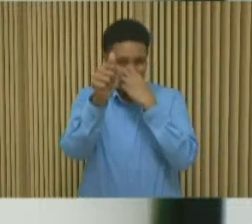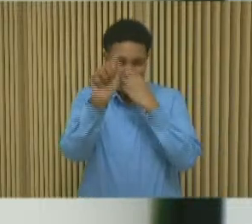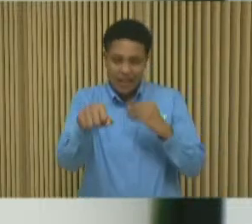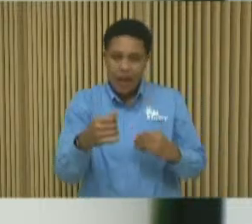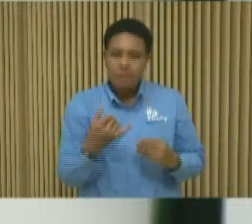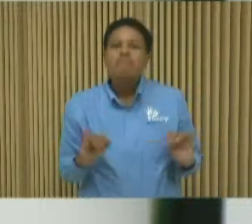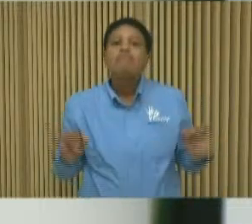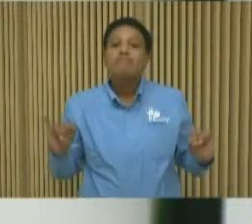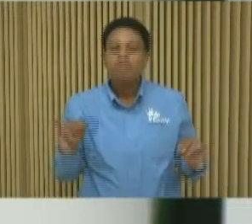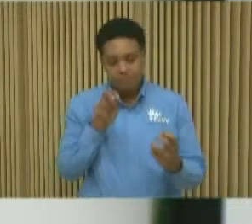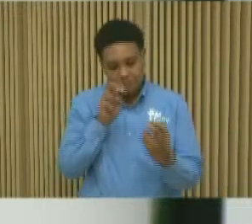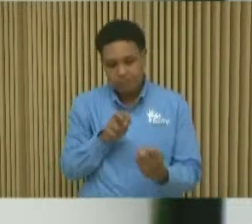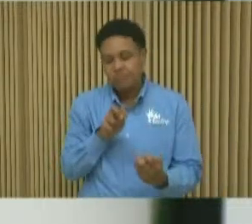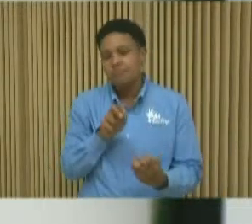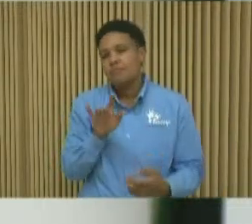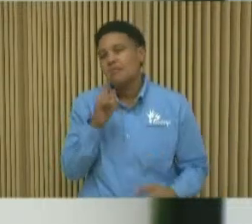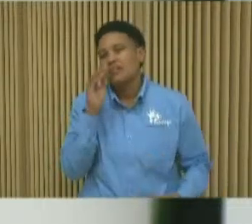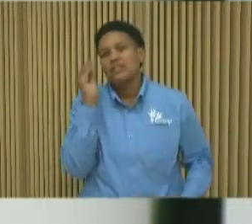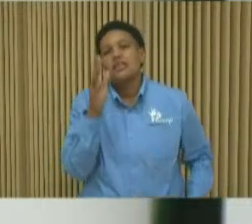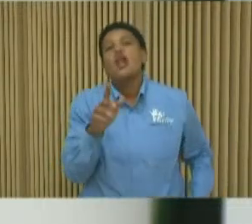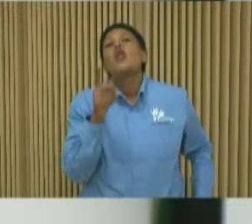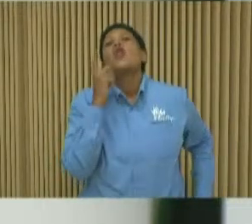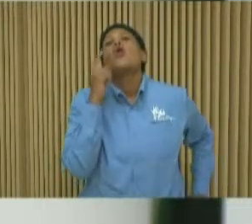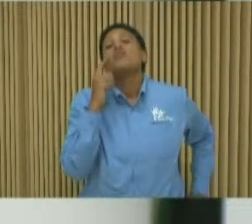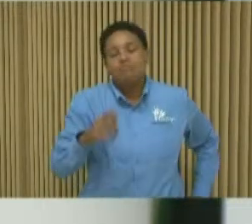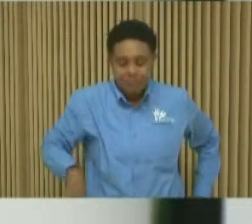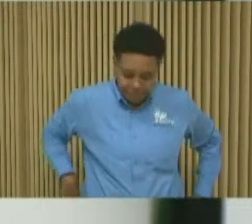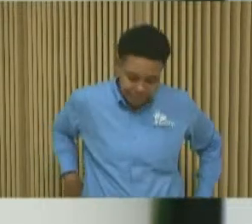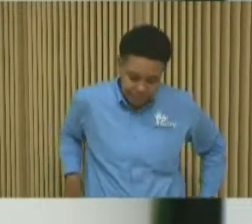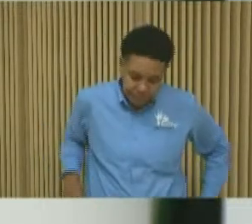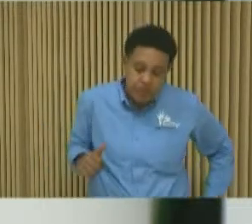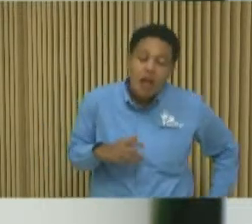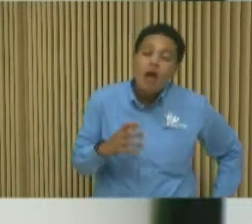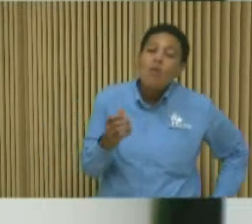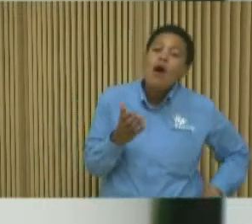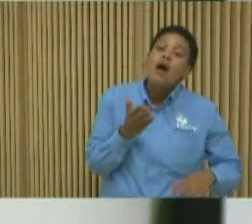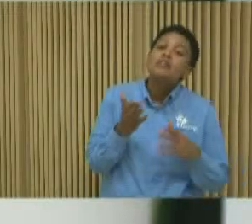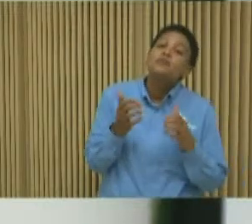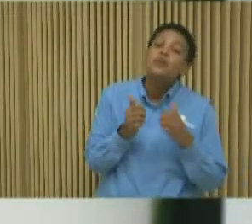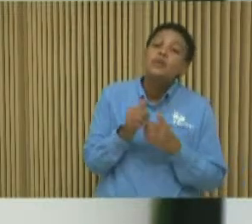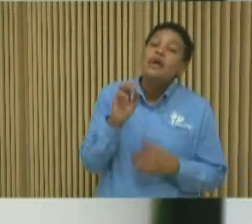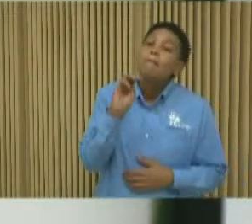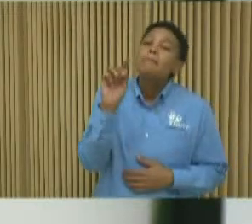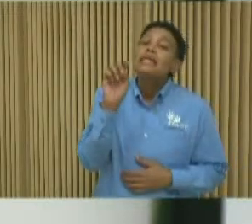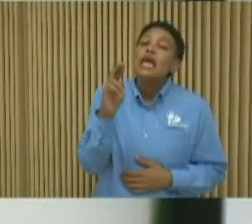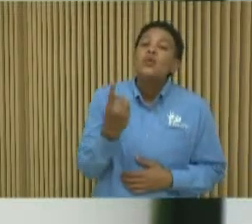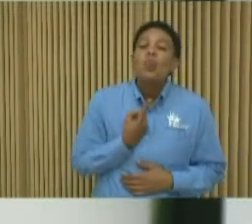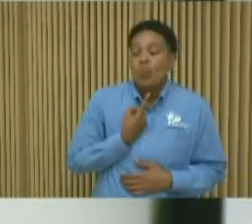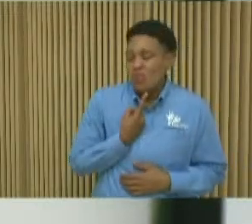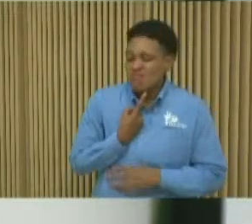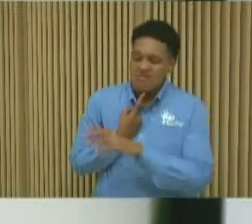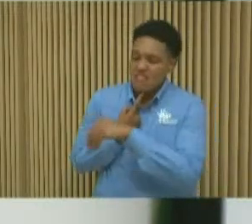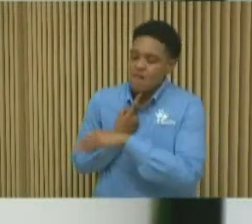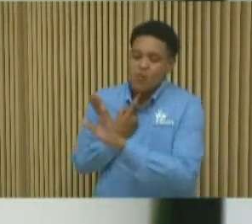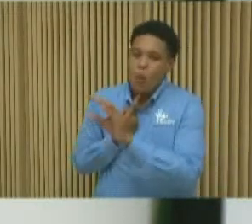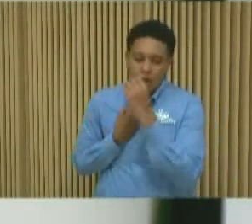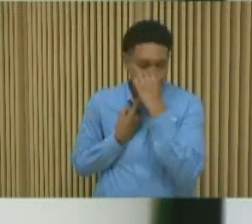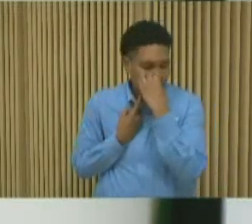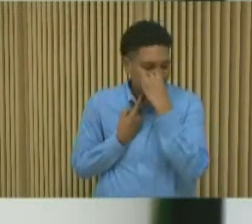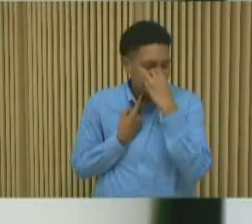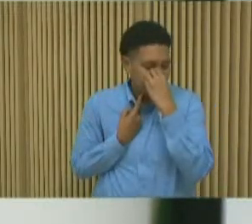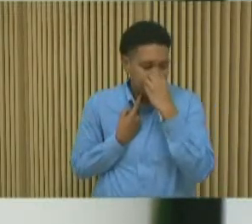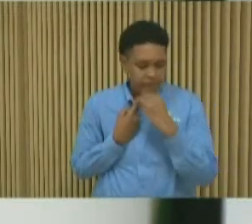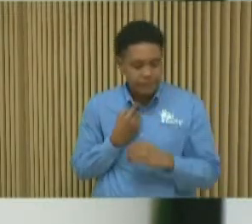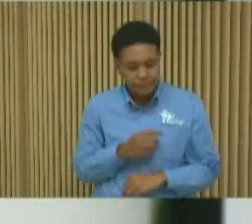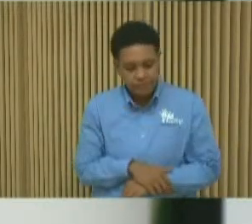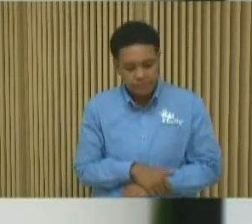an opportunity to actually say, look, I want to speak with the mediator myself. And the other party will